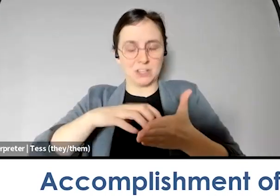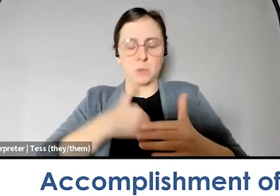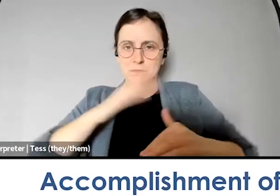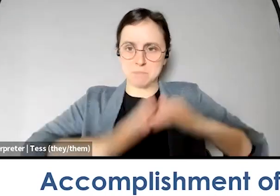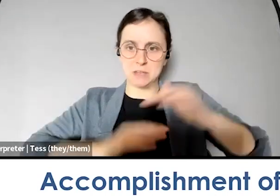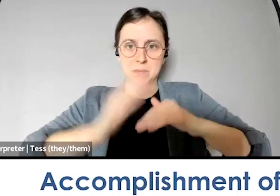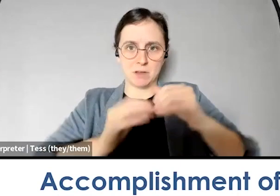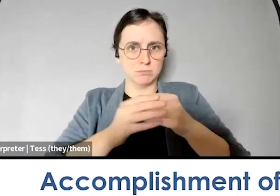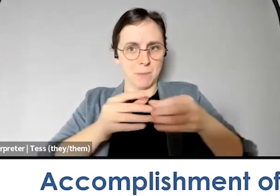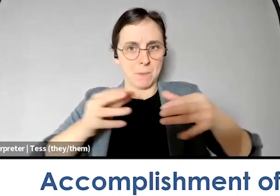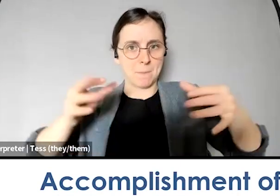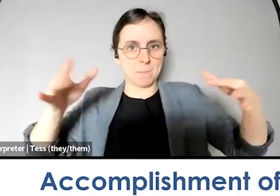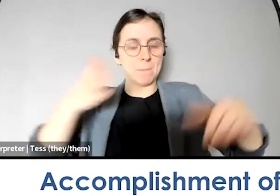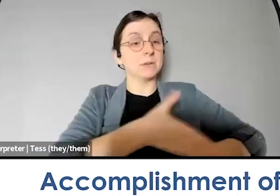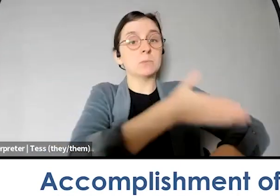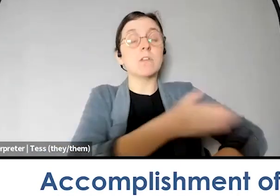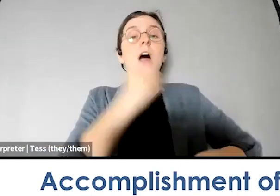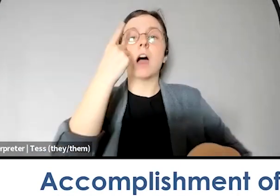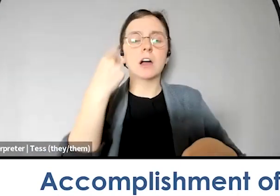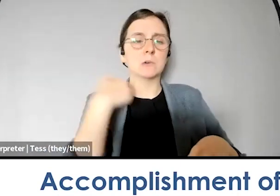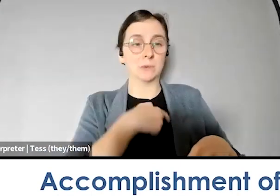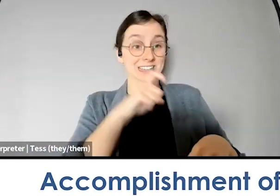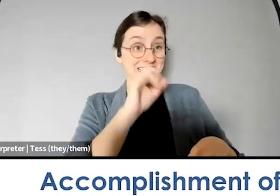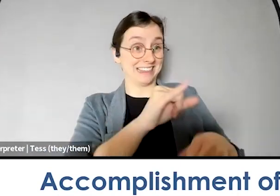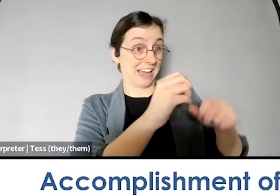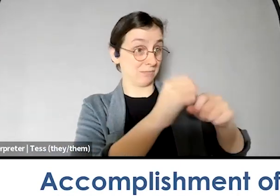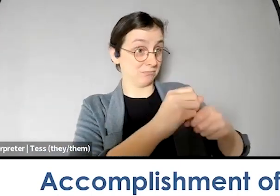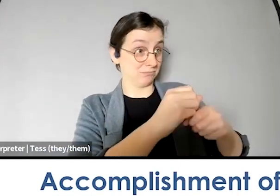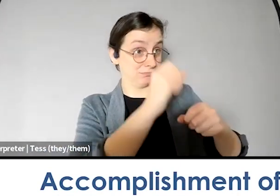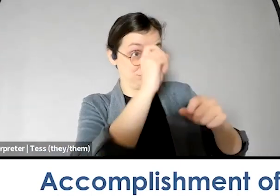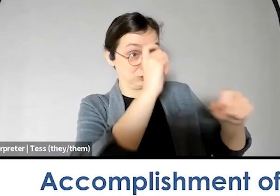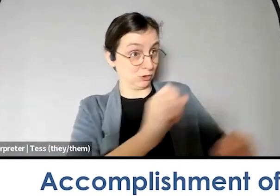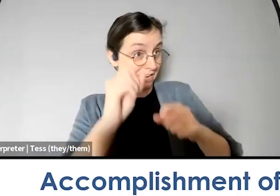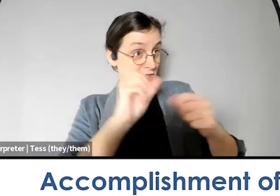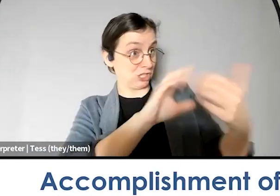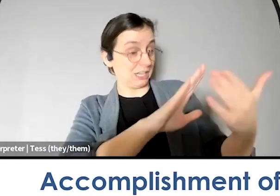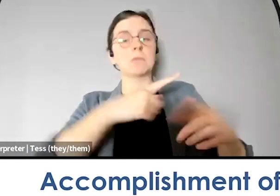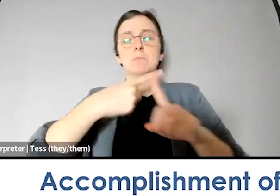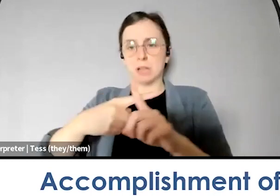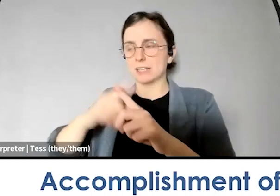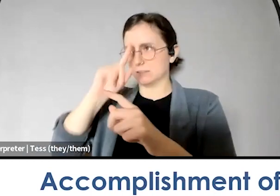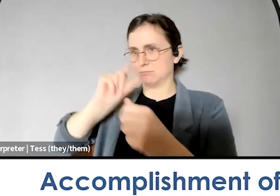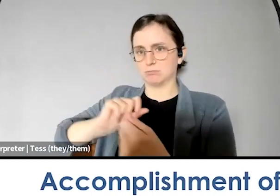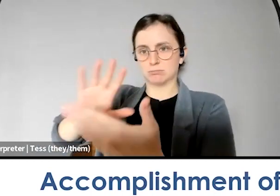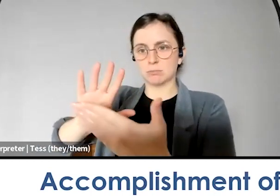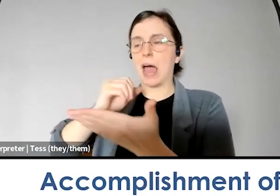need a complementary strategy to make sure that people don't go into crisis. Next slide, please.